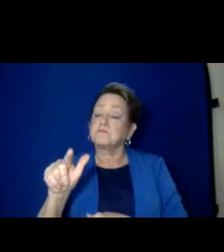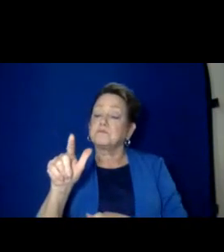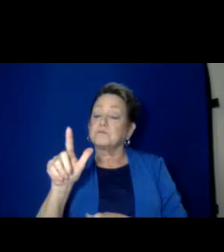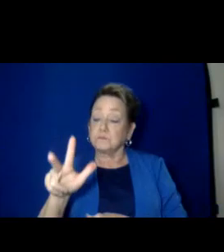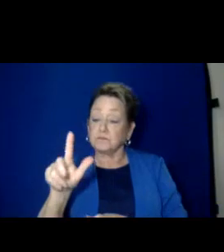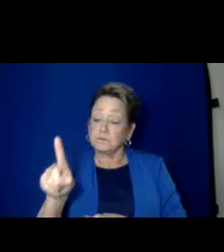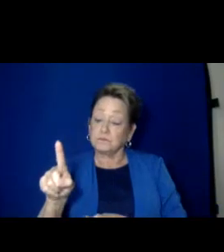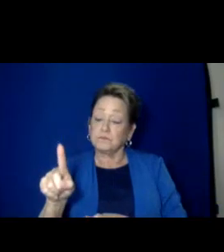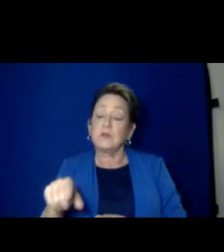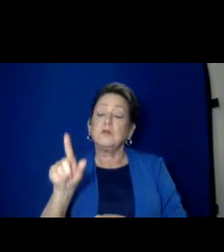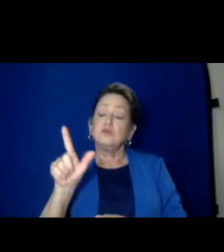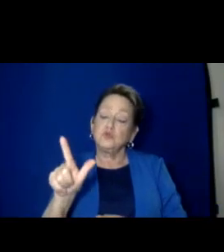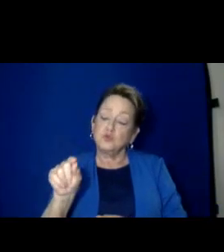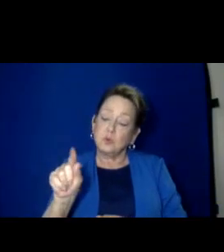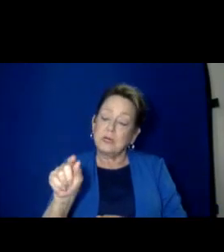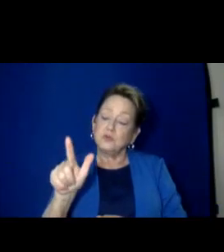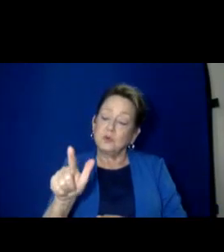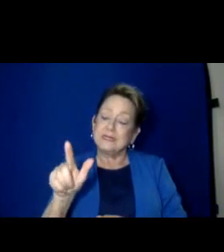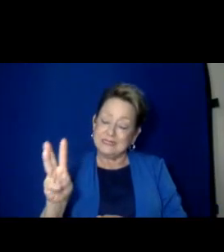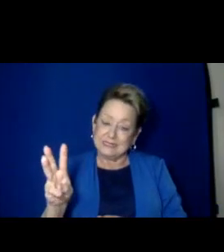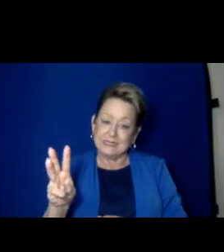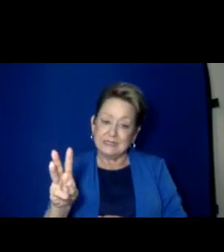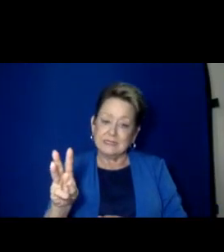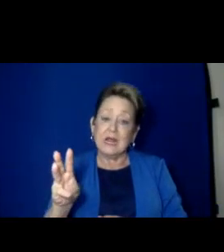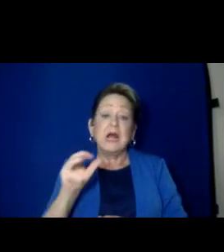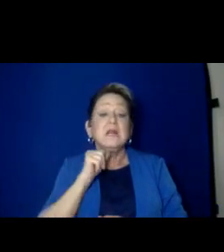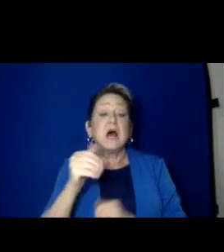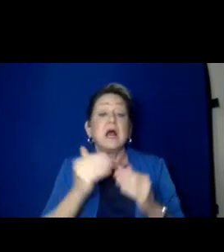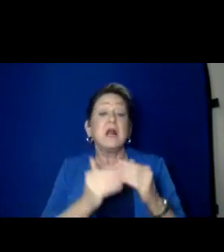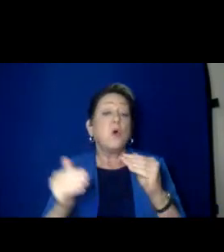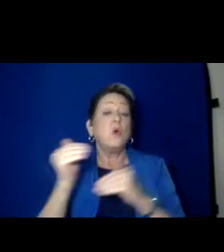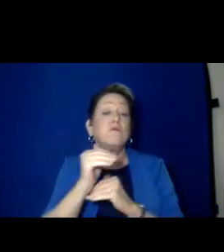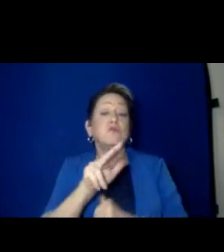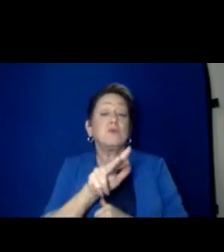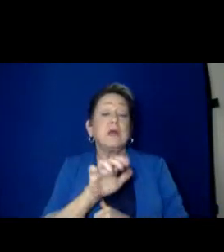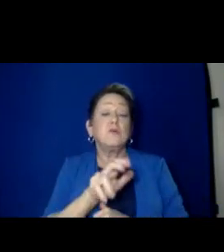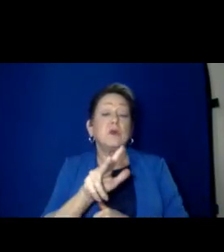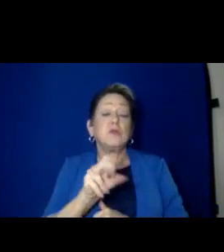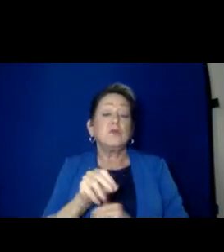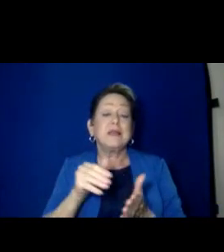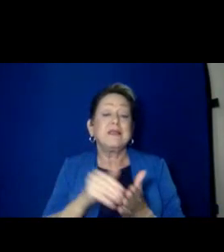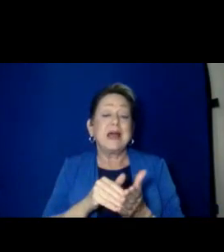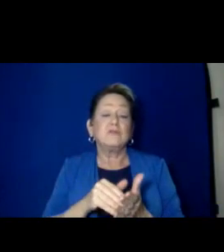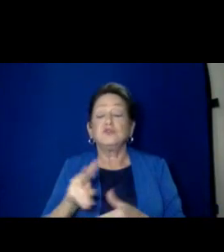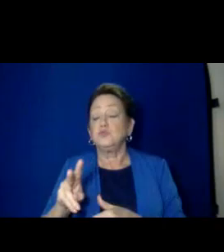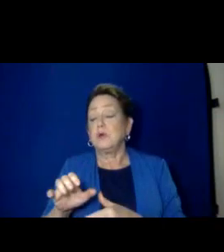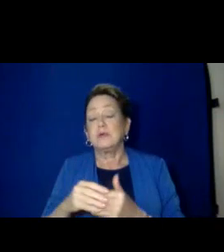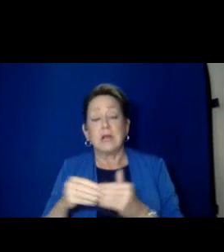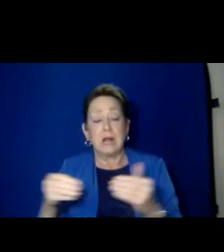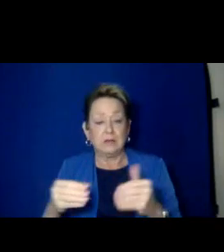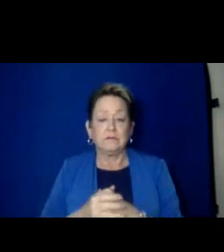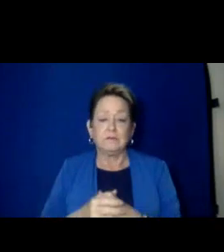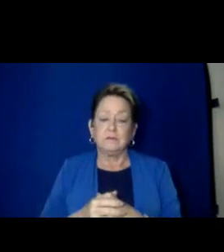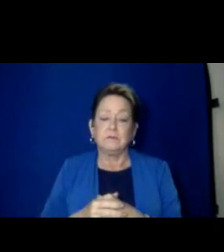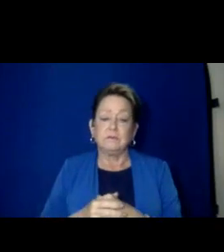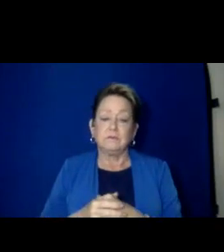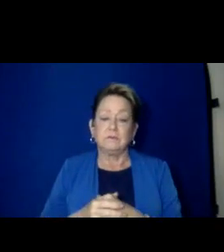an increase not to exceed amount of $330,000 and $200.